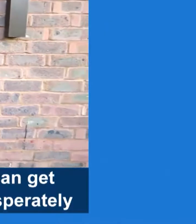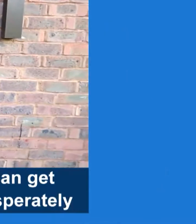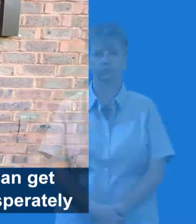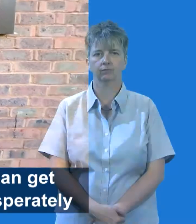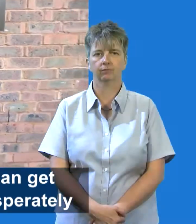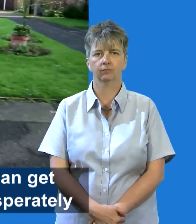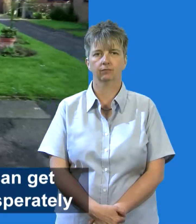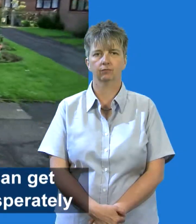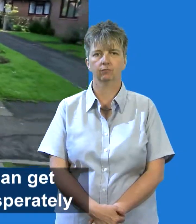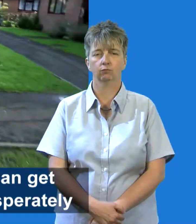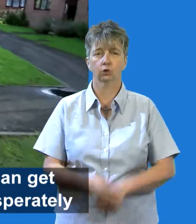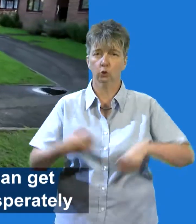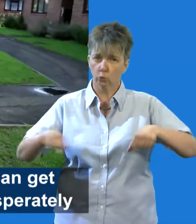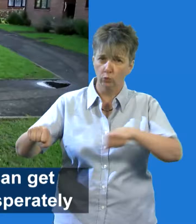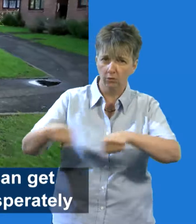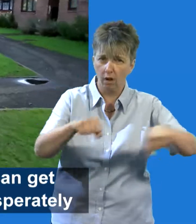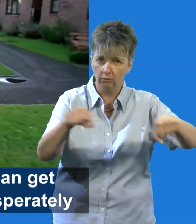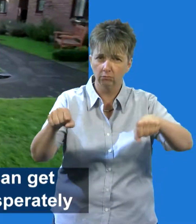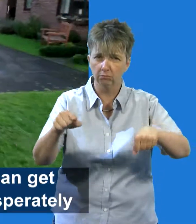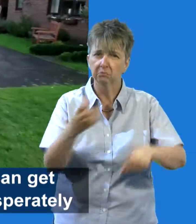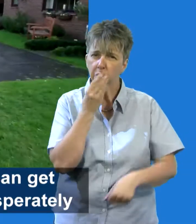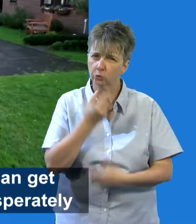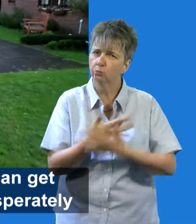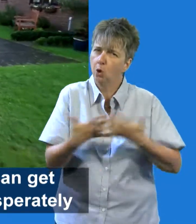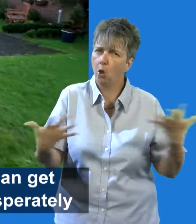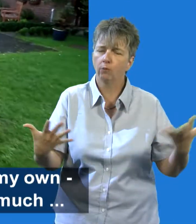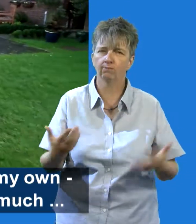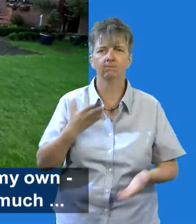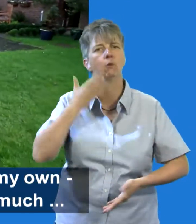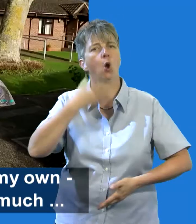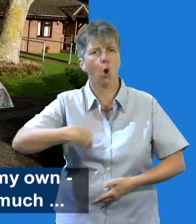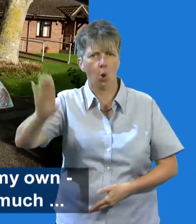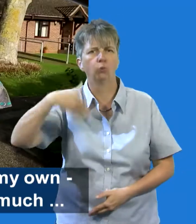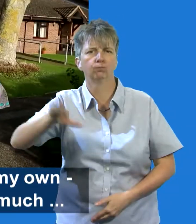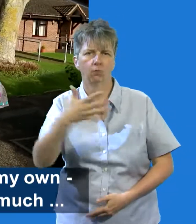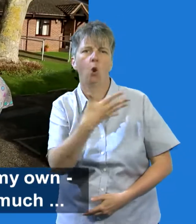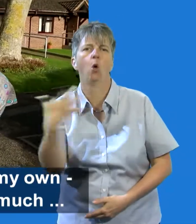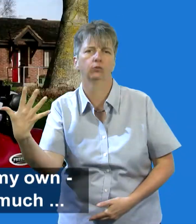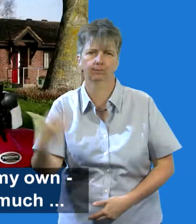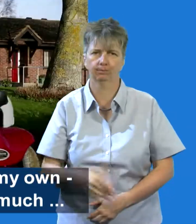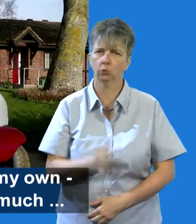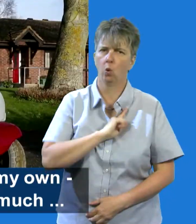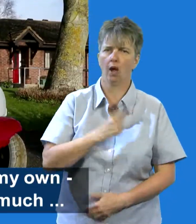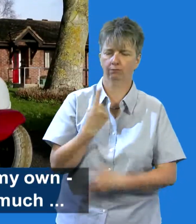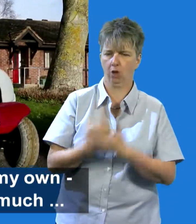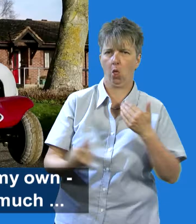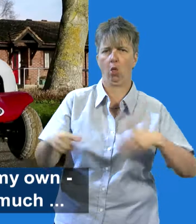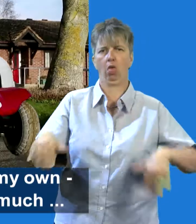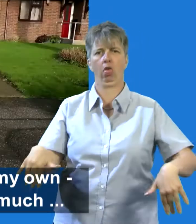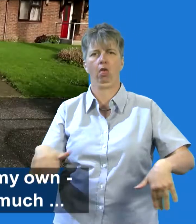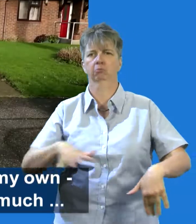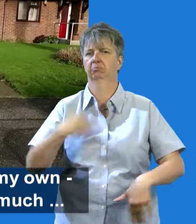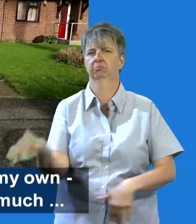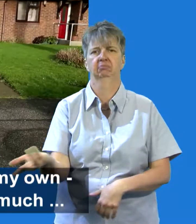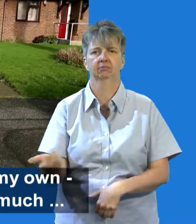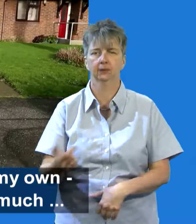I go out quite a lot. While ever I can get about on my scooter, which I desperately need now. I don't